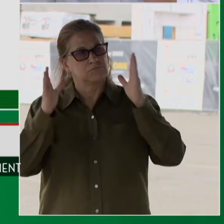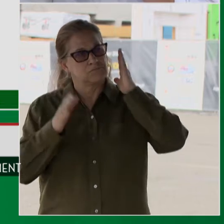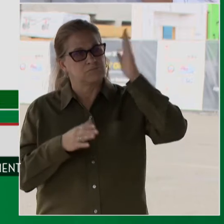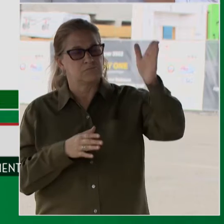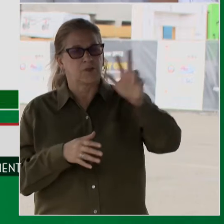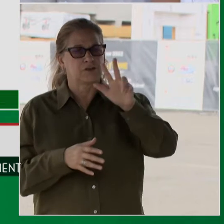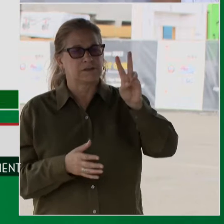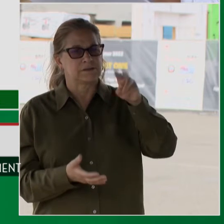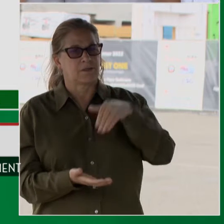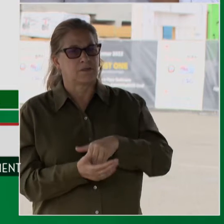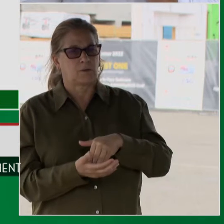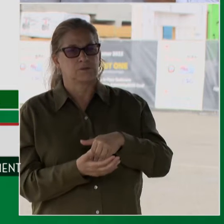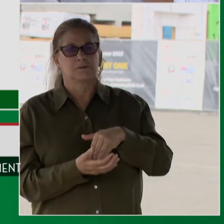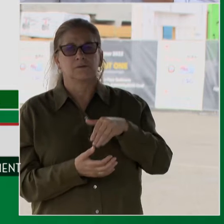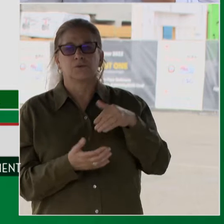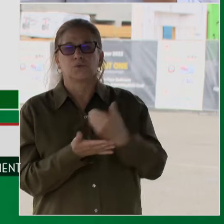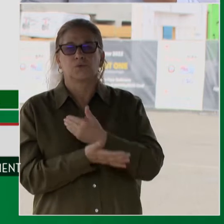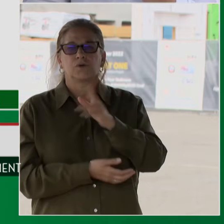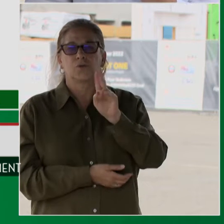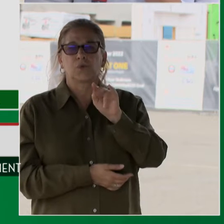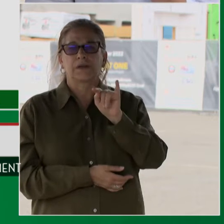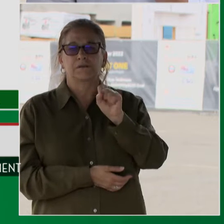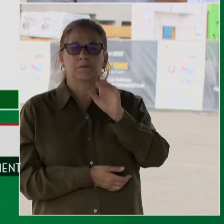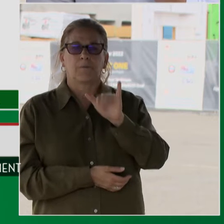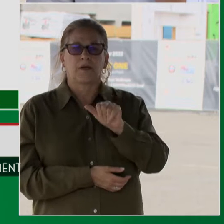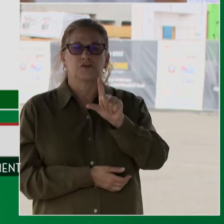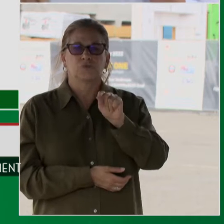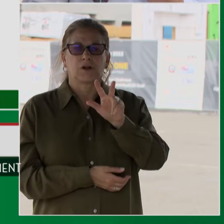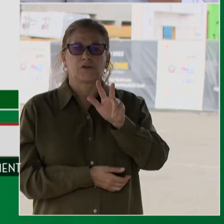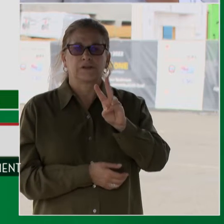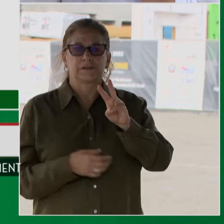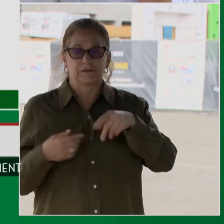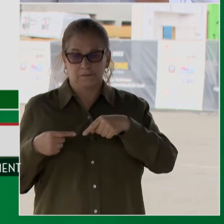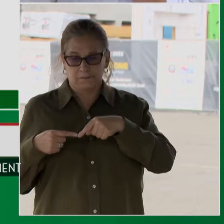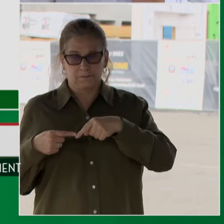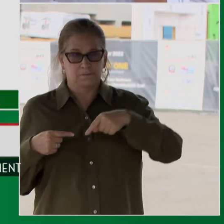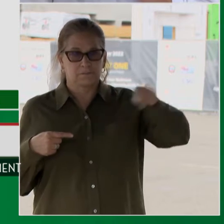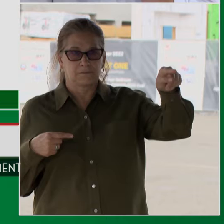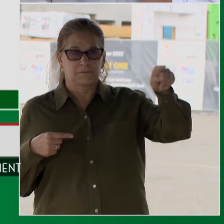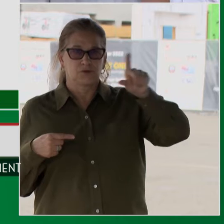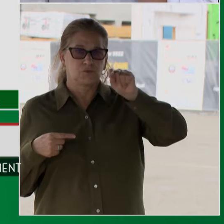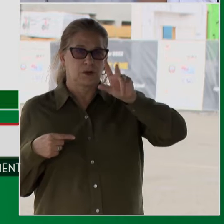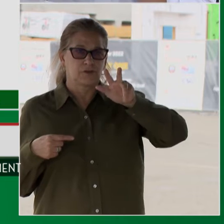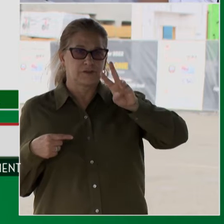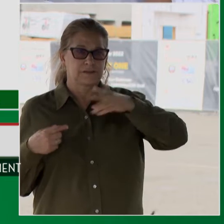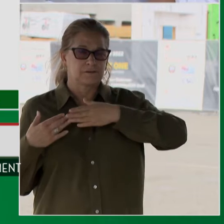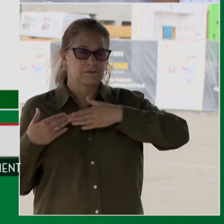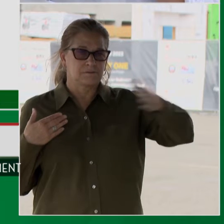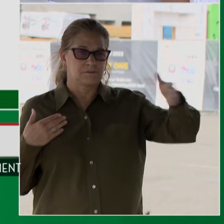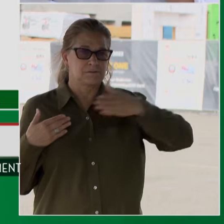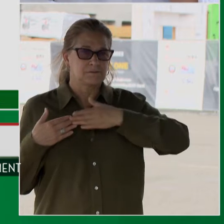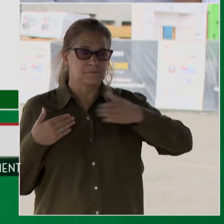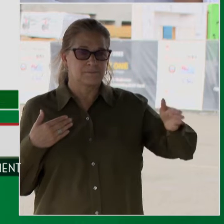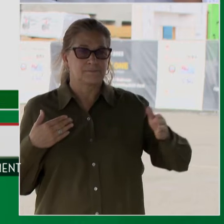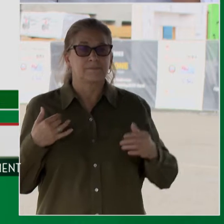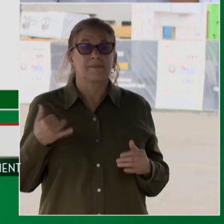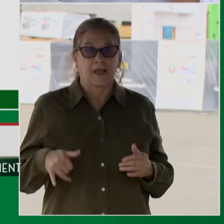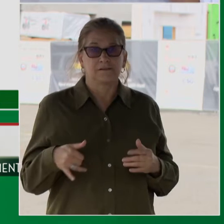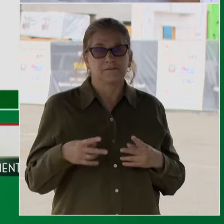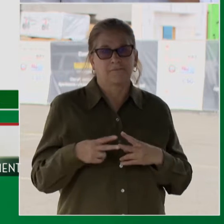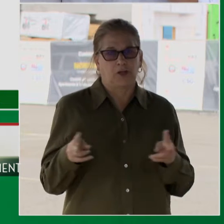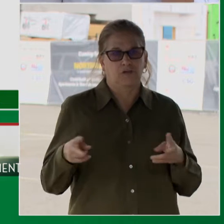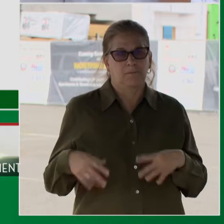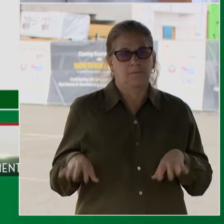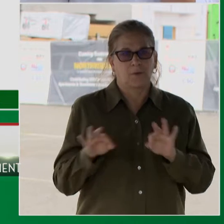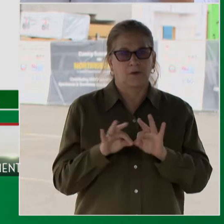by 2025. I will also say, though, that preservation of existing affordable housing is as important in that way. And